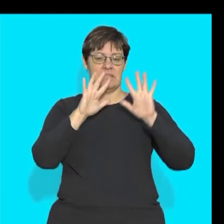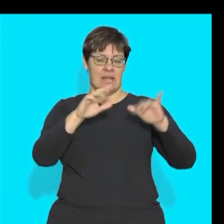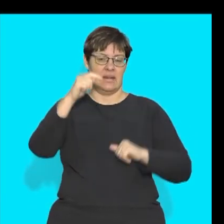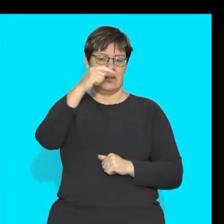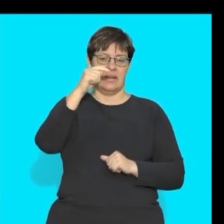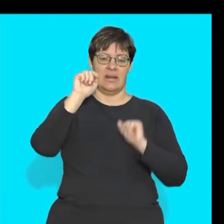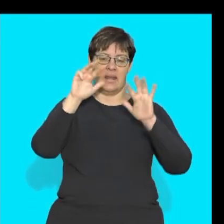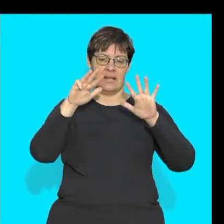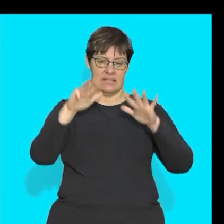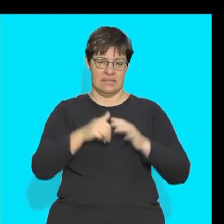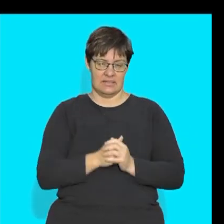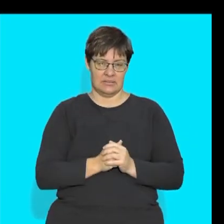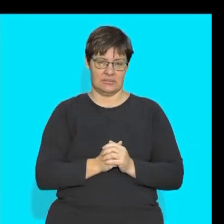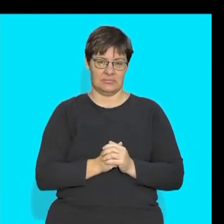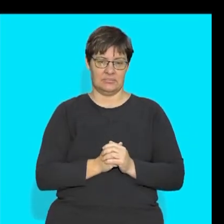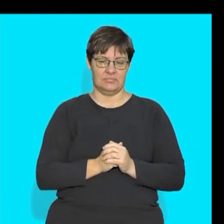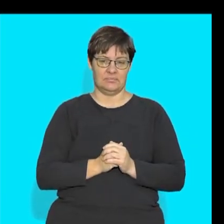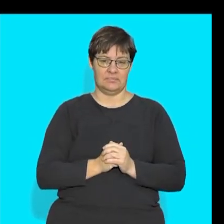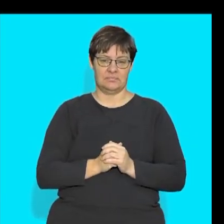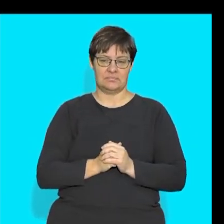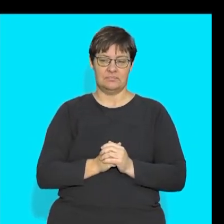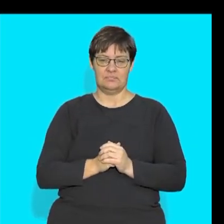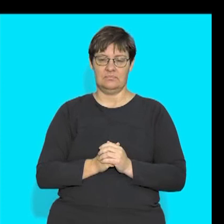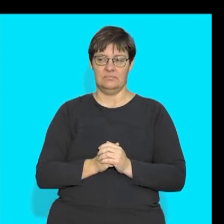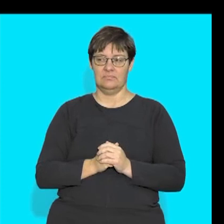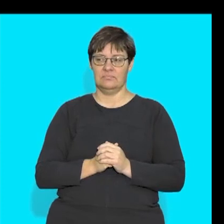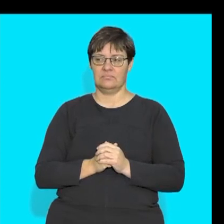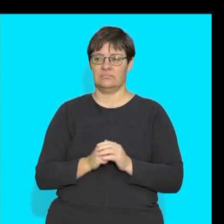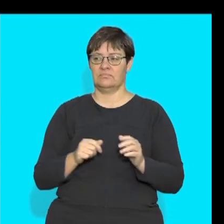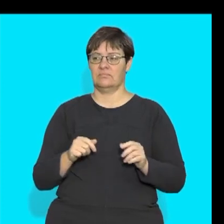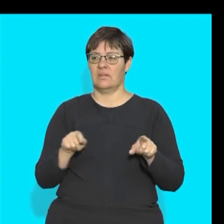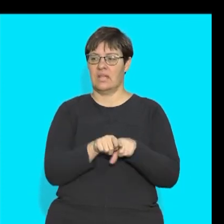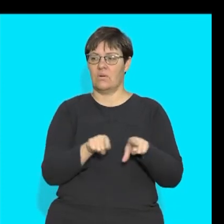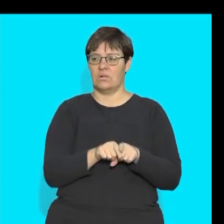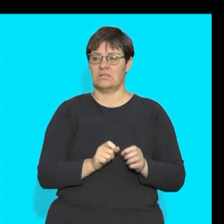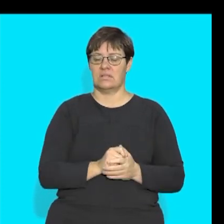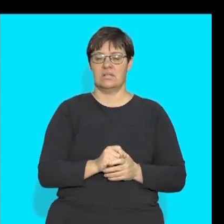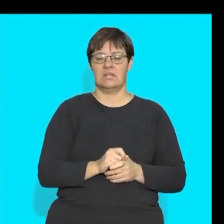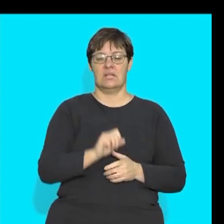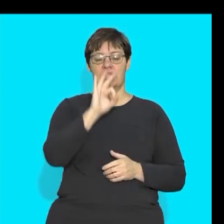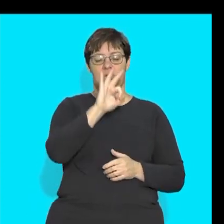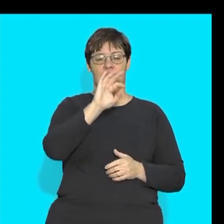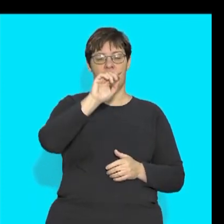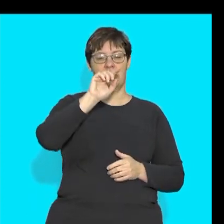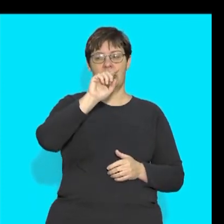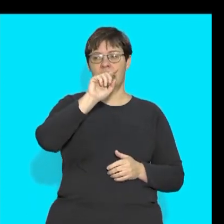5,525 times 10 to the minus 19, WO